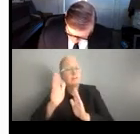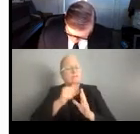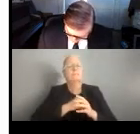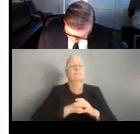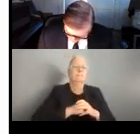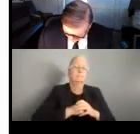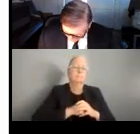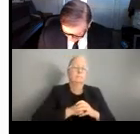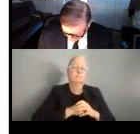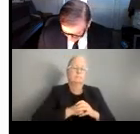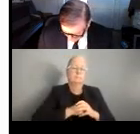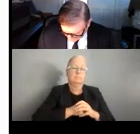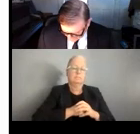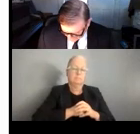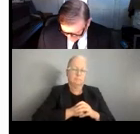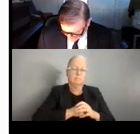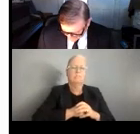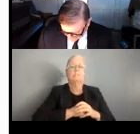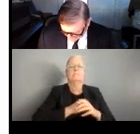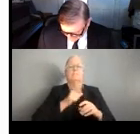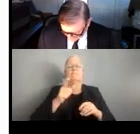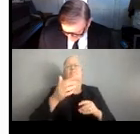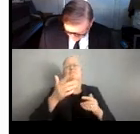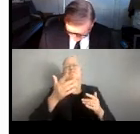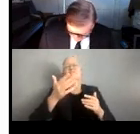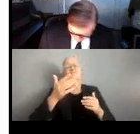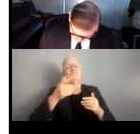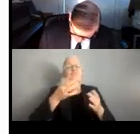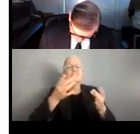We've got sensitization. We have